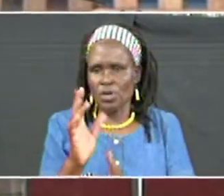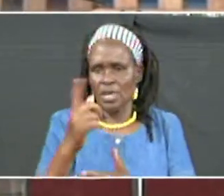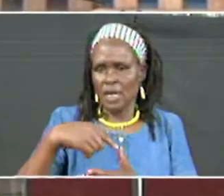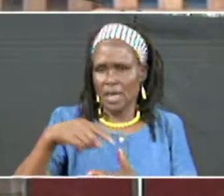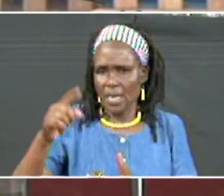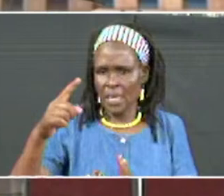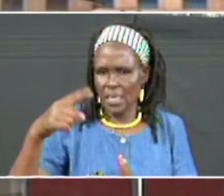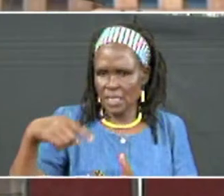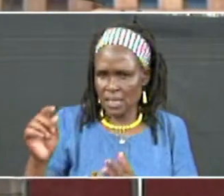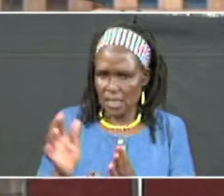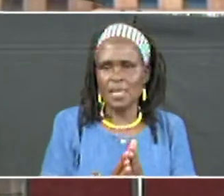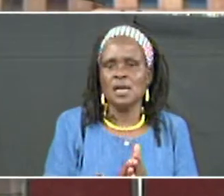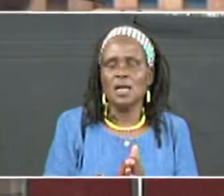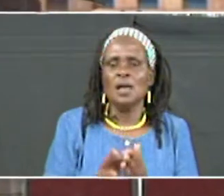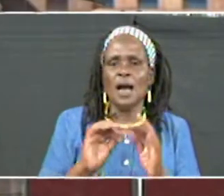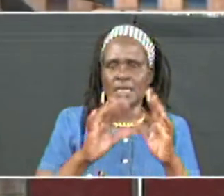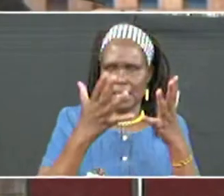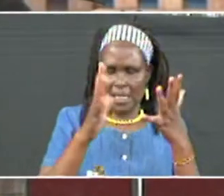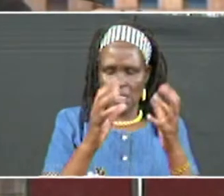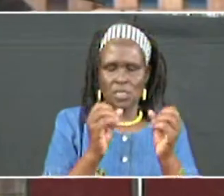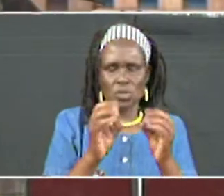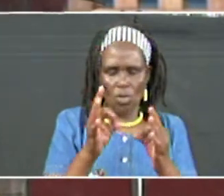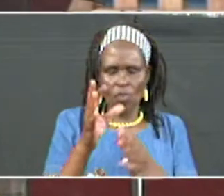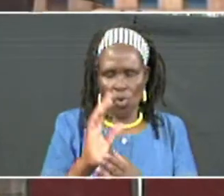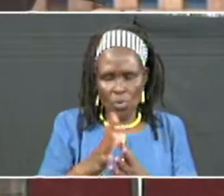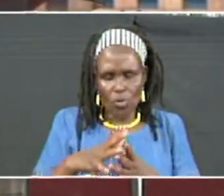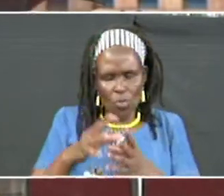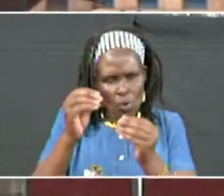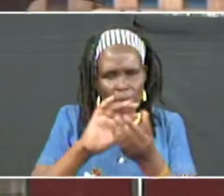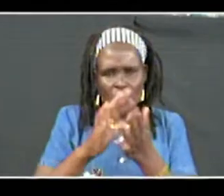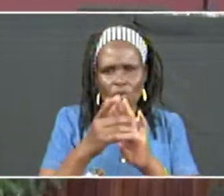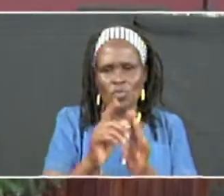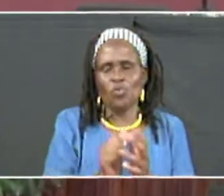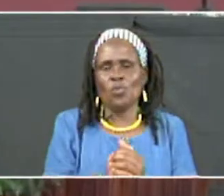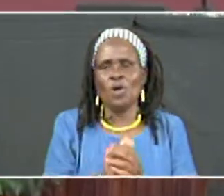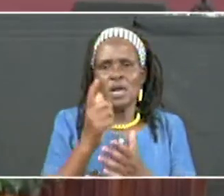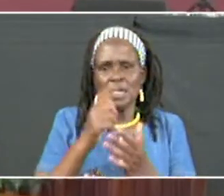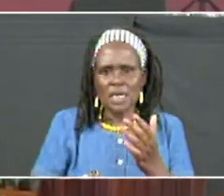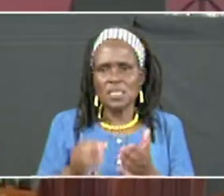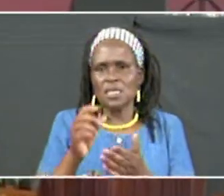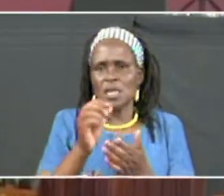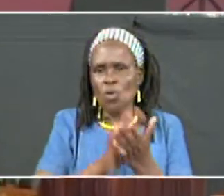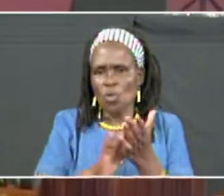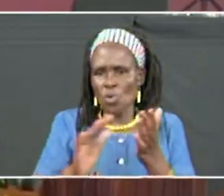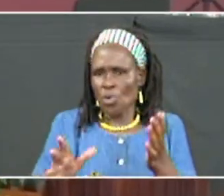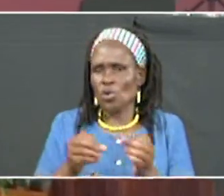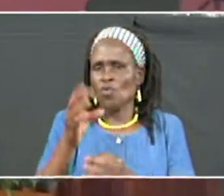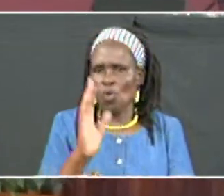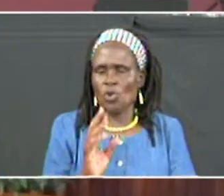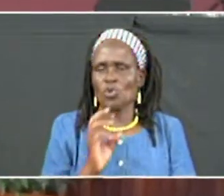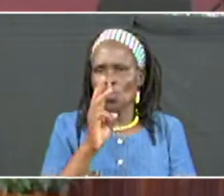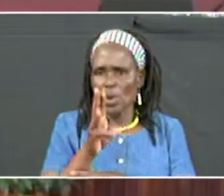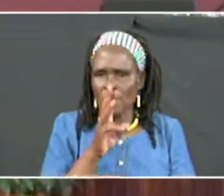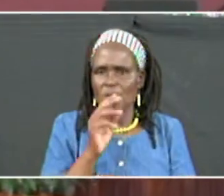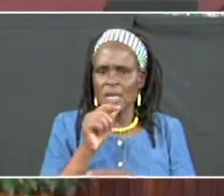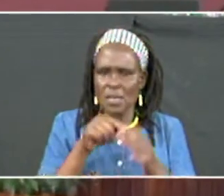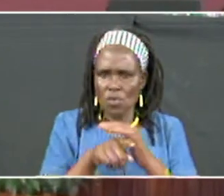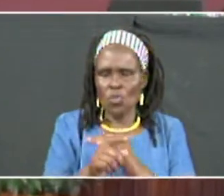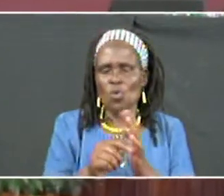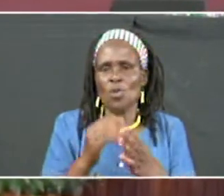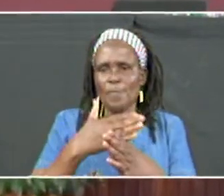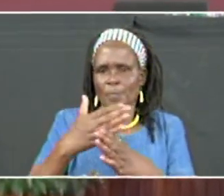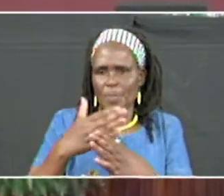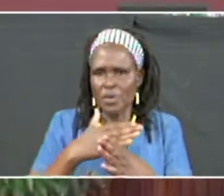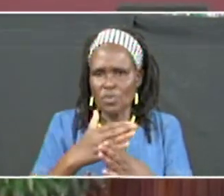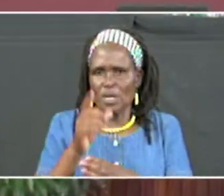and radiance. Righteousness going before you, the radiance, the glory of God being your rear guard, to be tucked in between that.